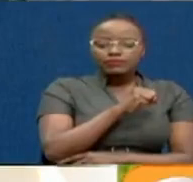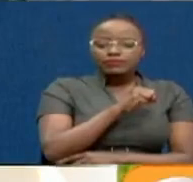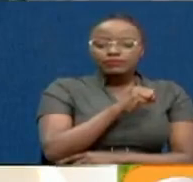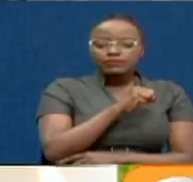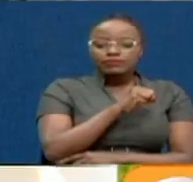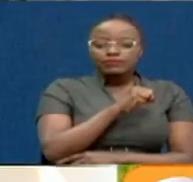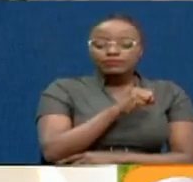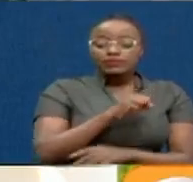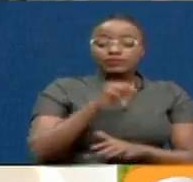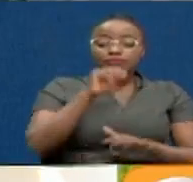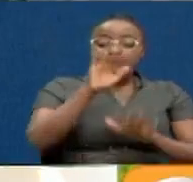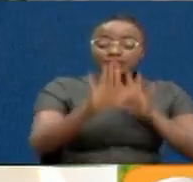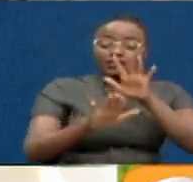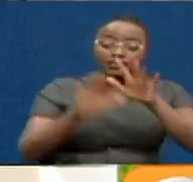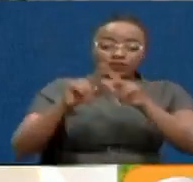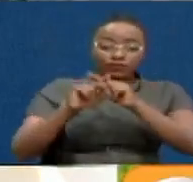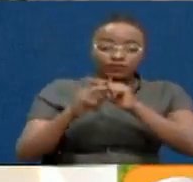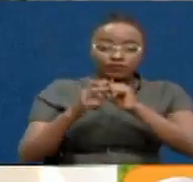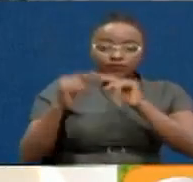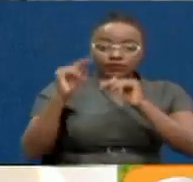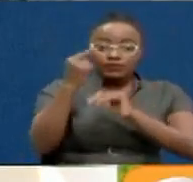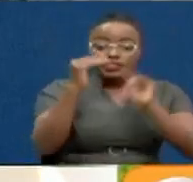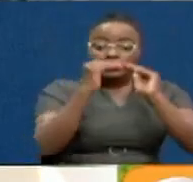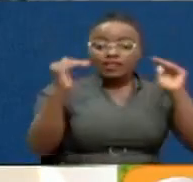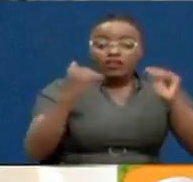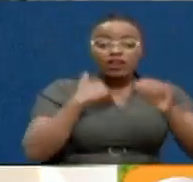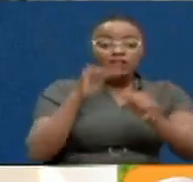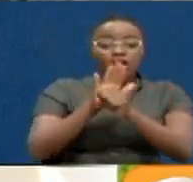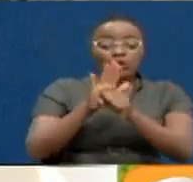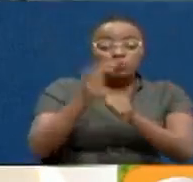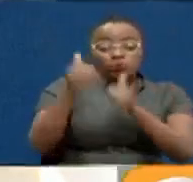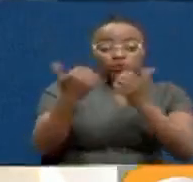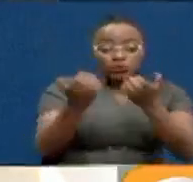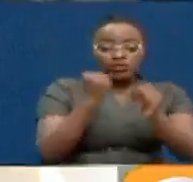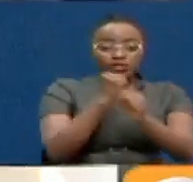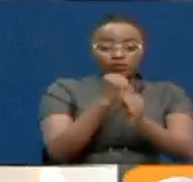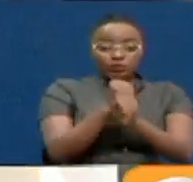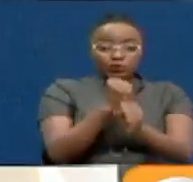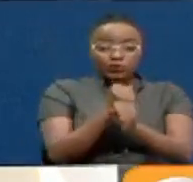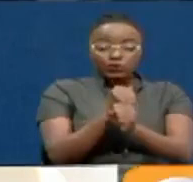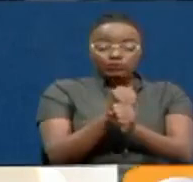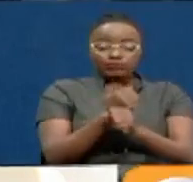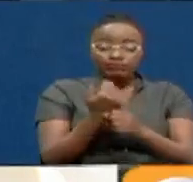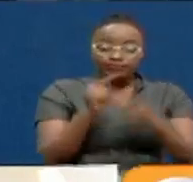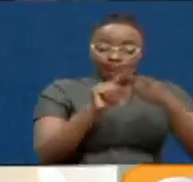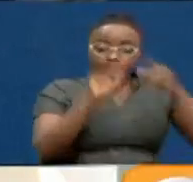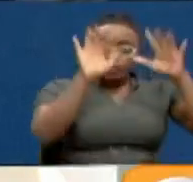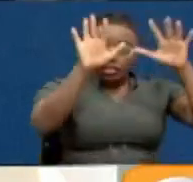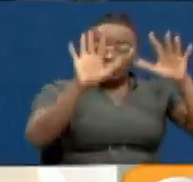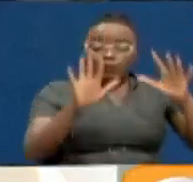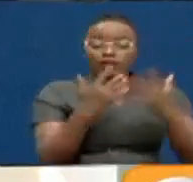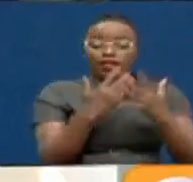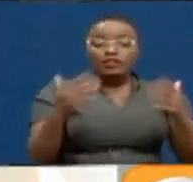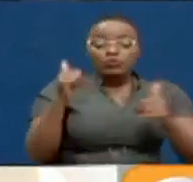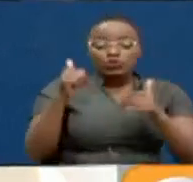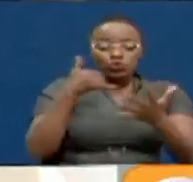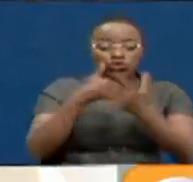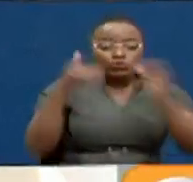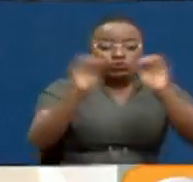in doing Nyayo Pioneer first level, there's a lot that required to be done. One key element that was